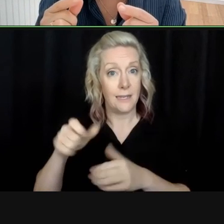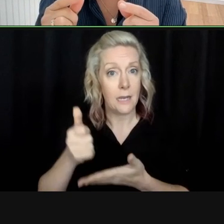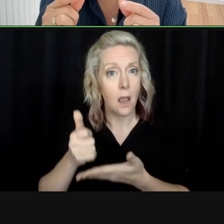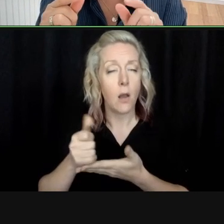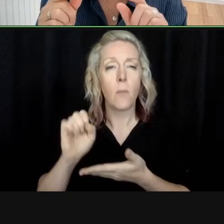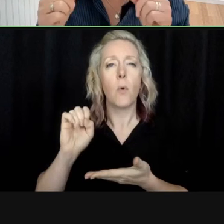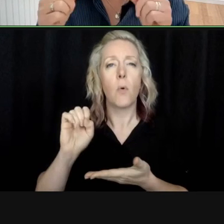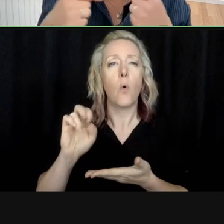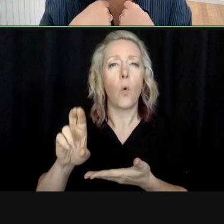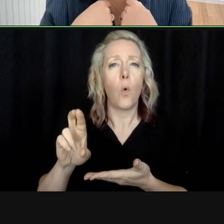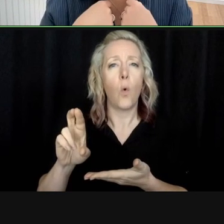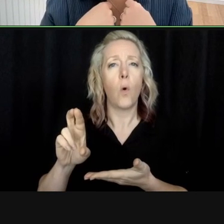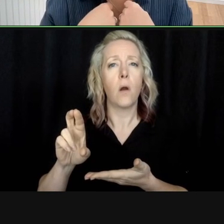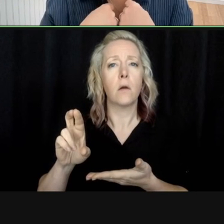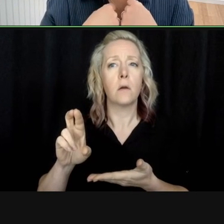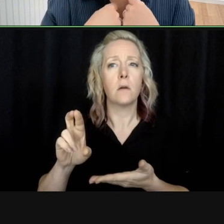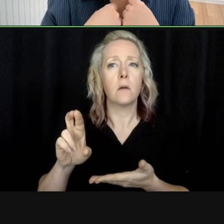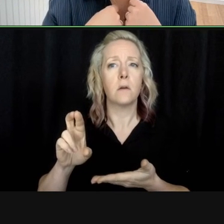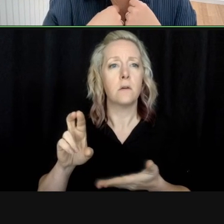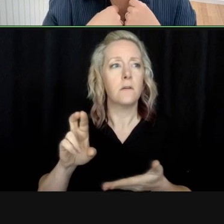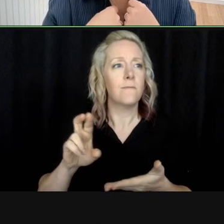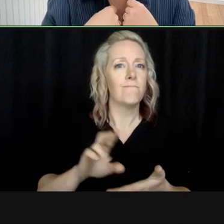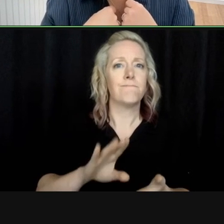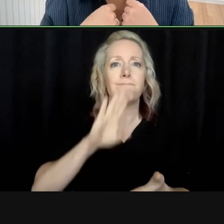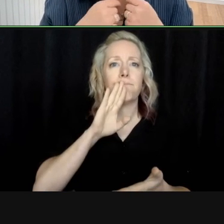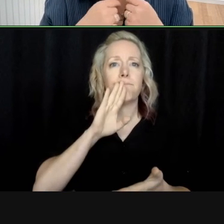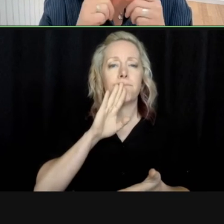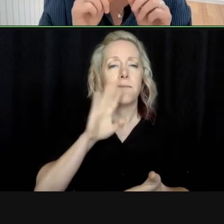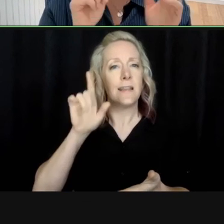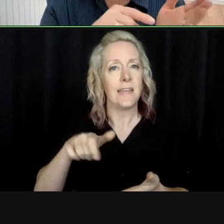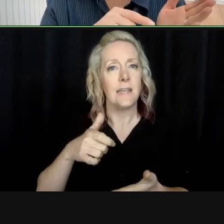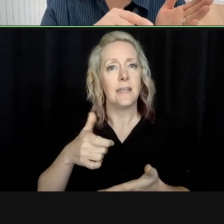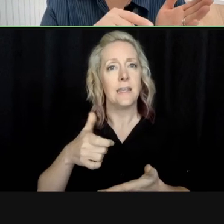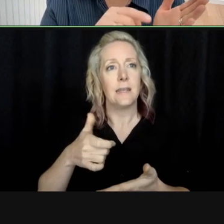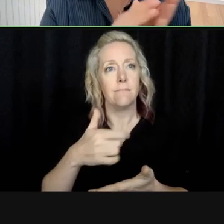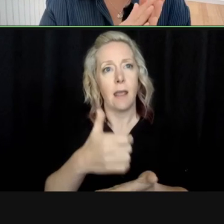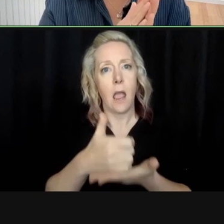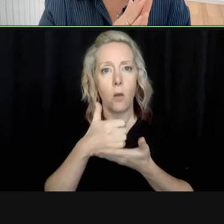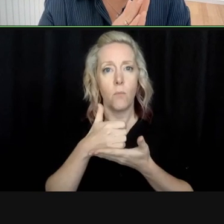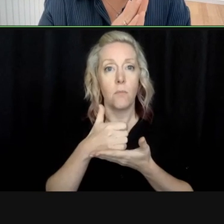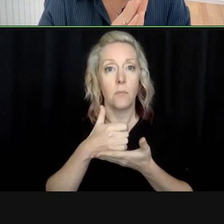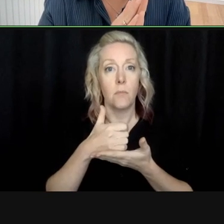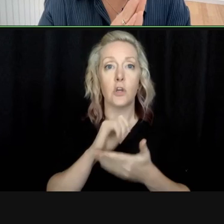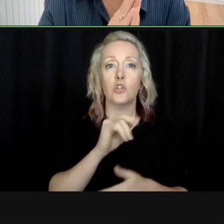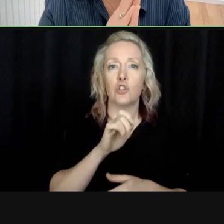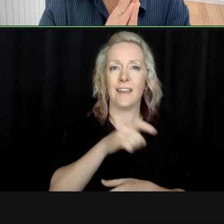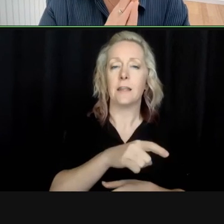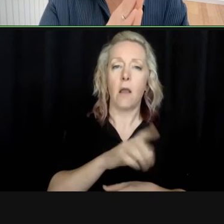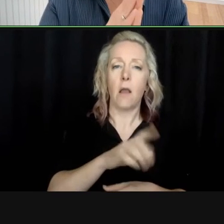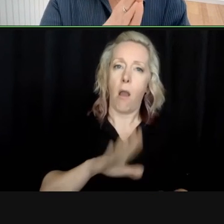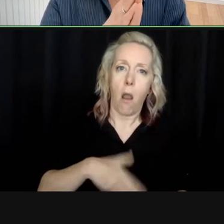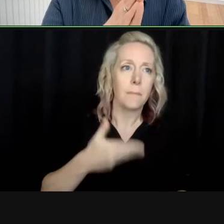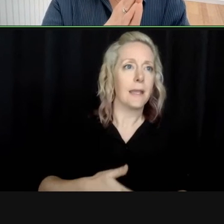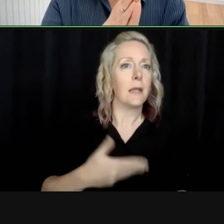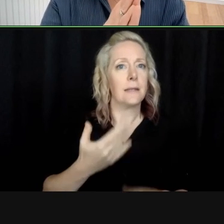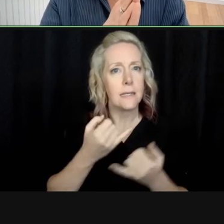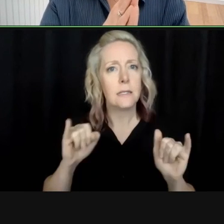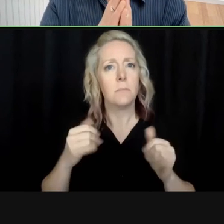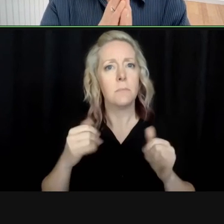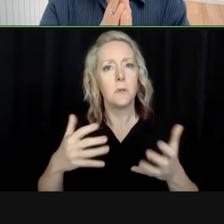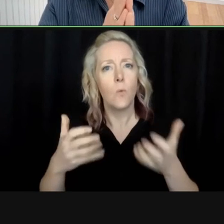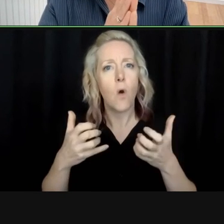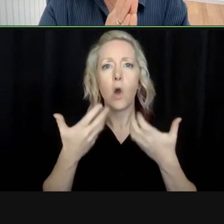it that she's kind of mad at herself that she's having to ask for help? So that with my friend Jet, that was it. She wanted to be able to